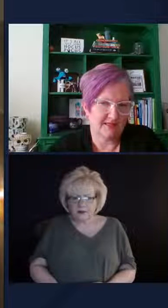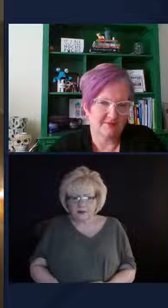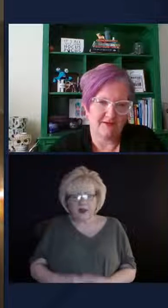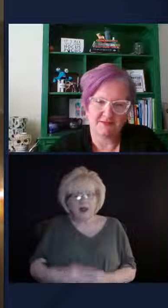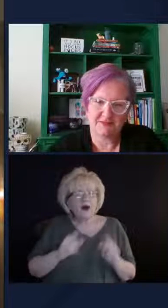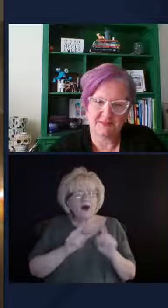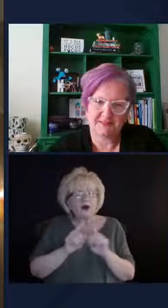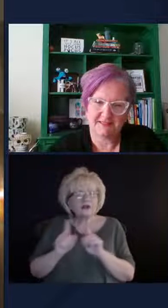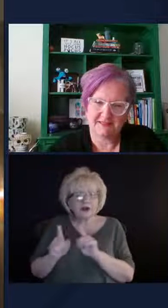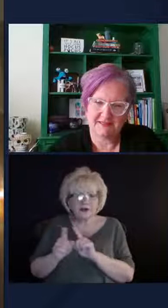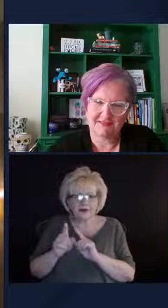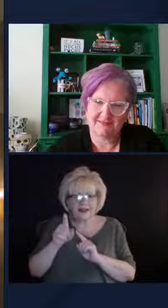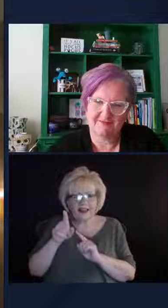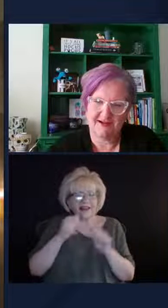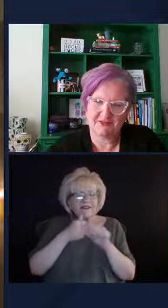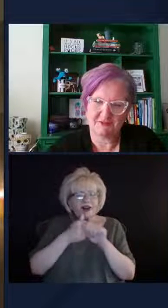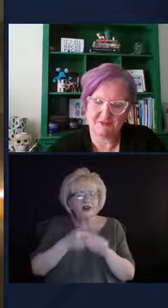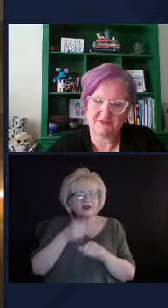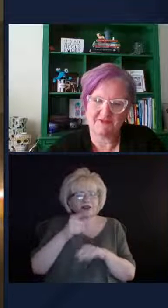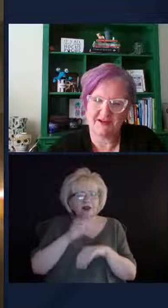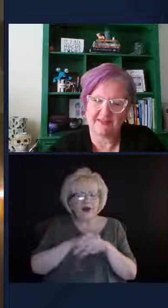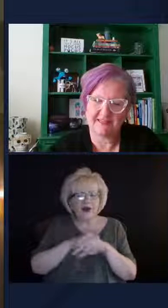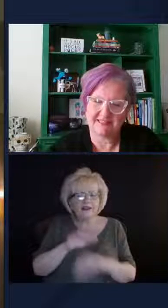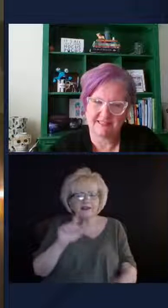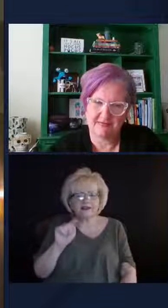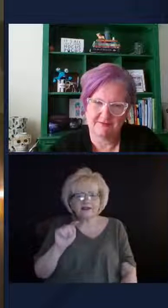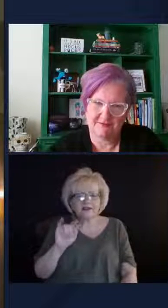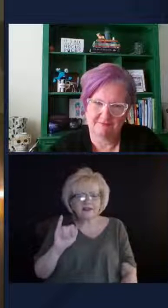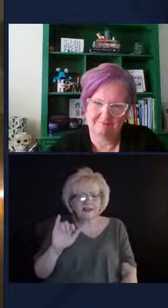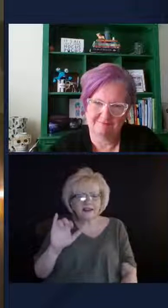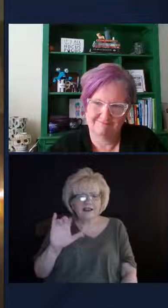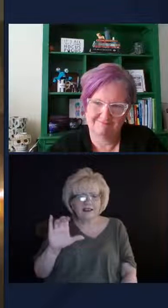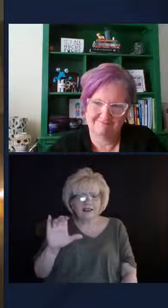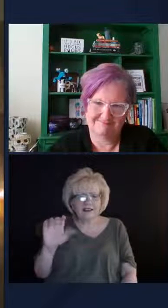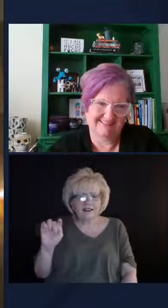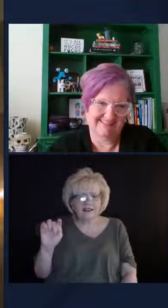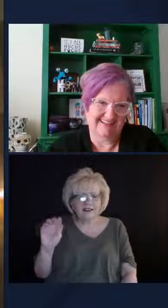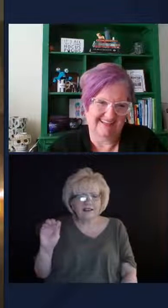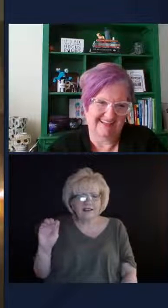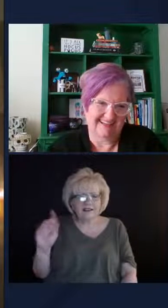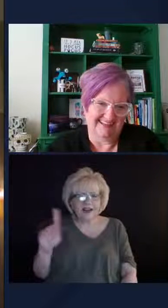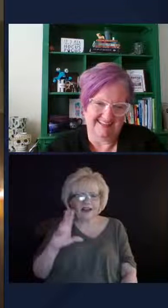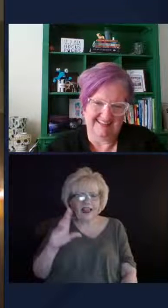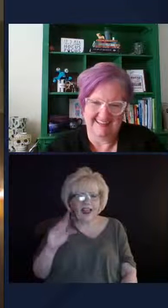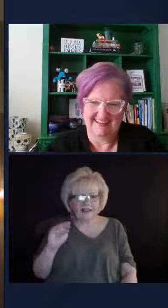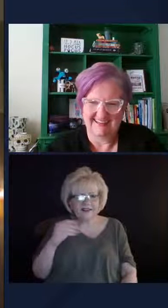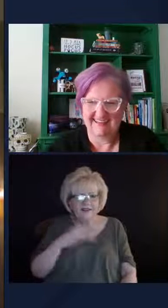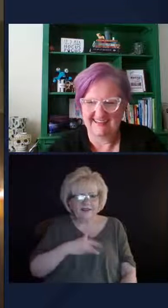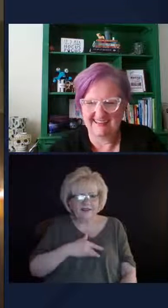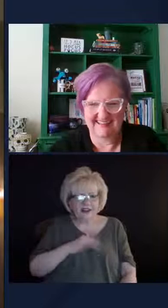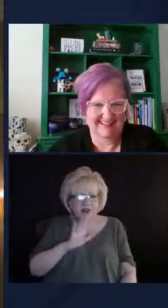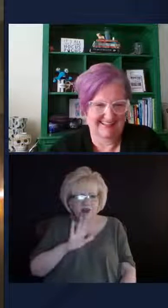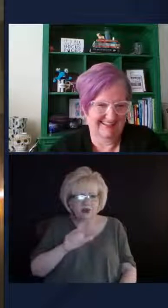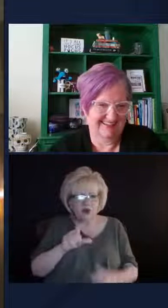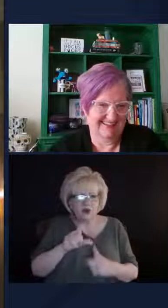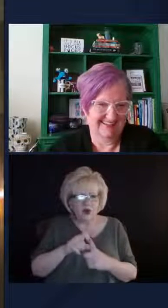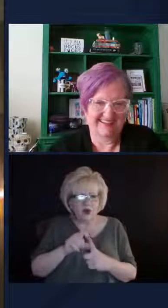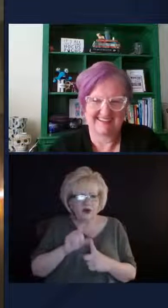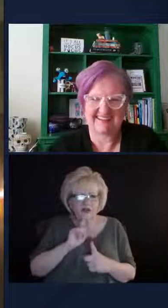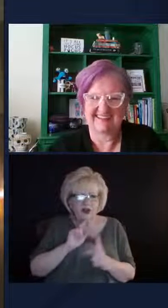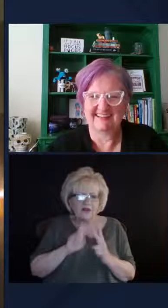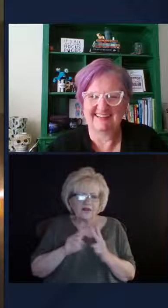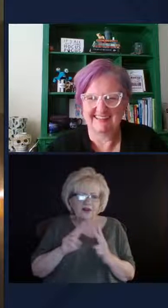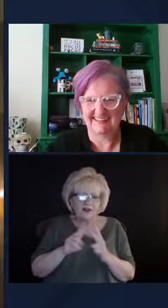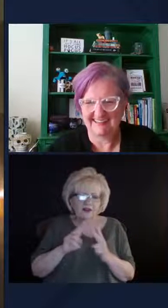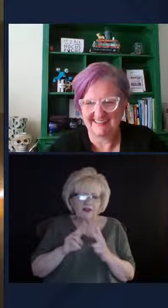you know that he follows you on TikTok and finds your words very insightful. Thank you. Thank you, Mr. Scott. I really appreciate